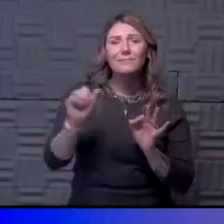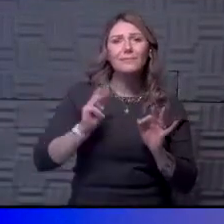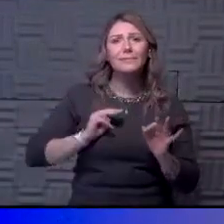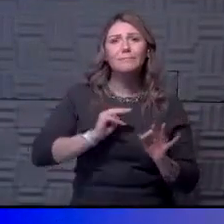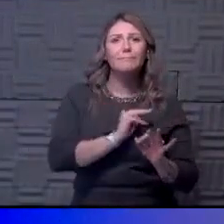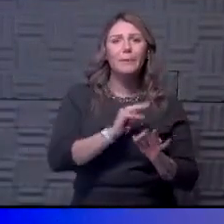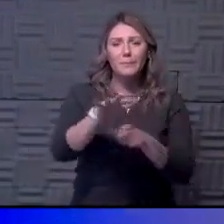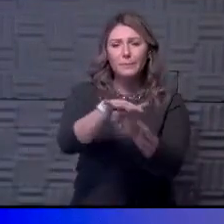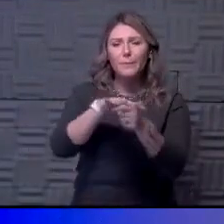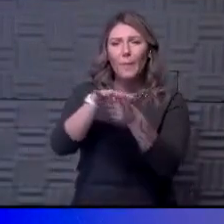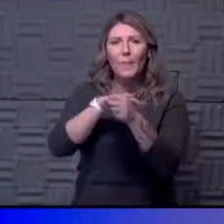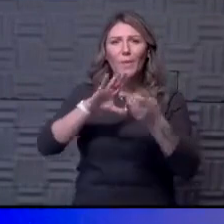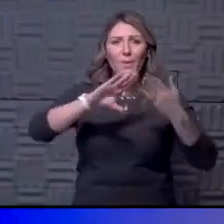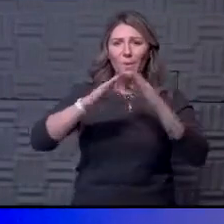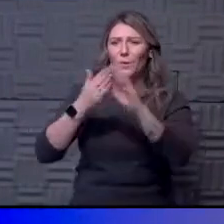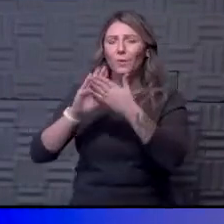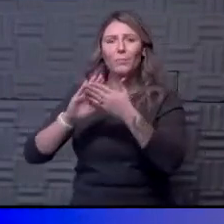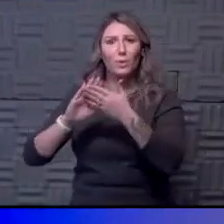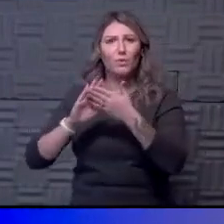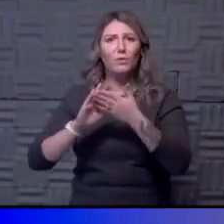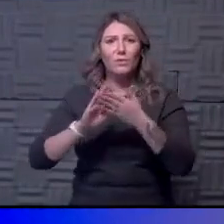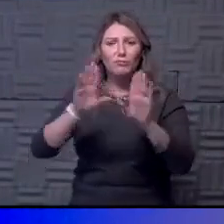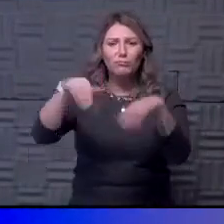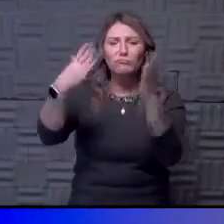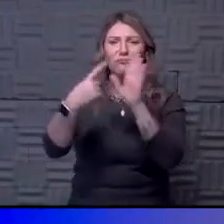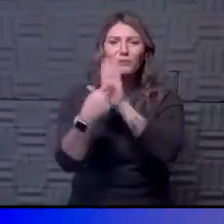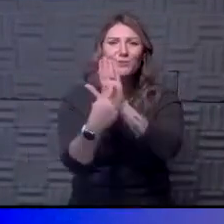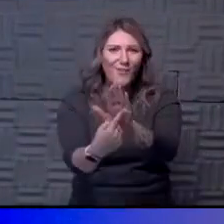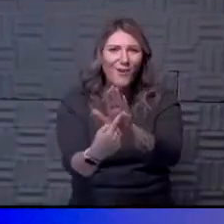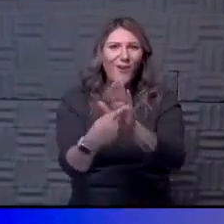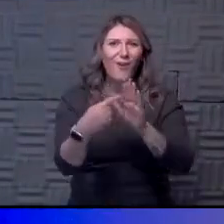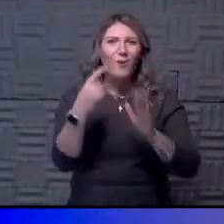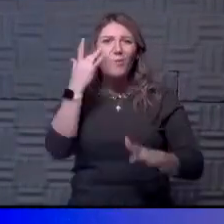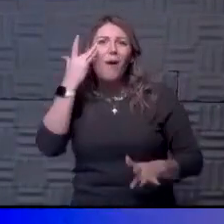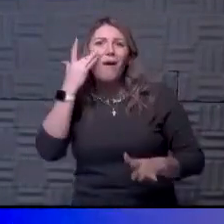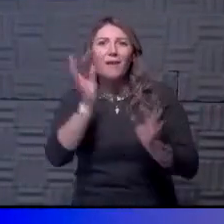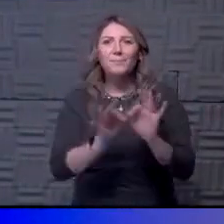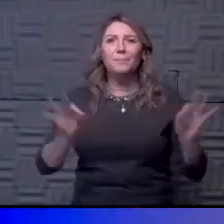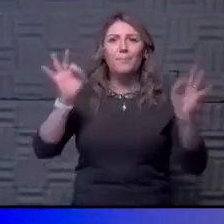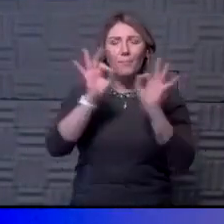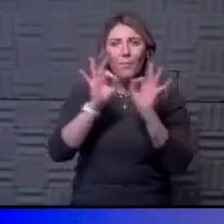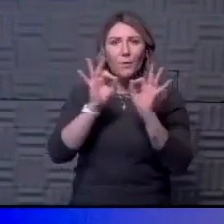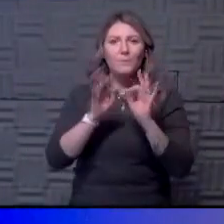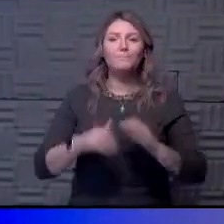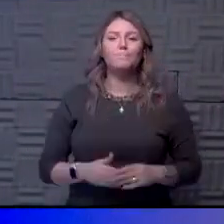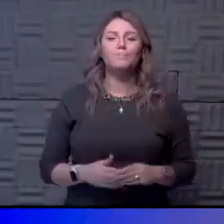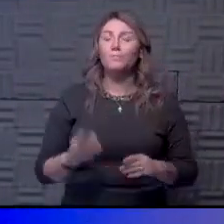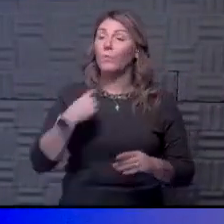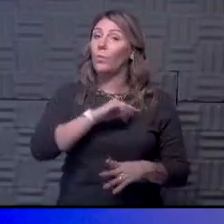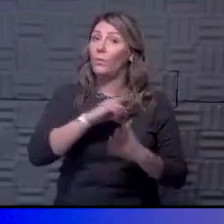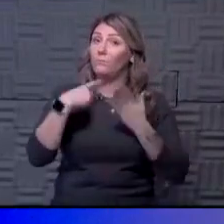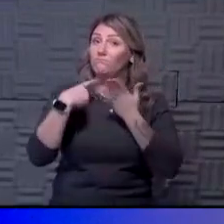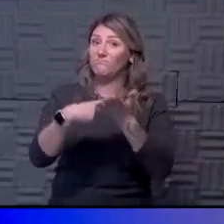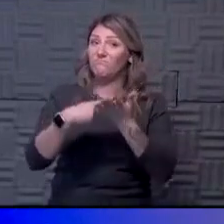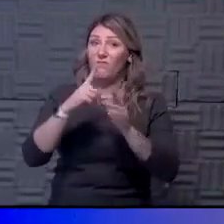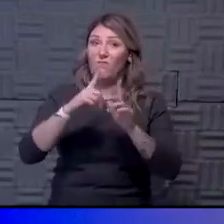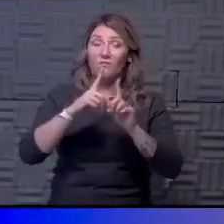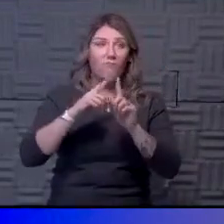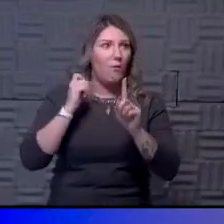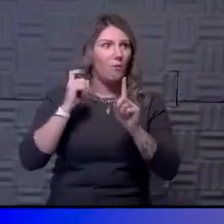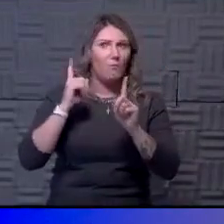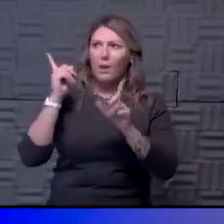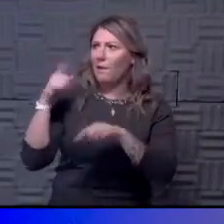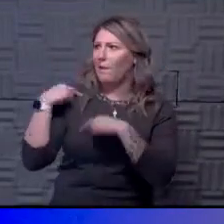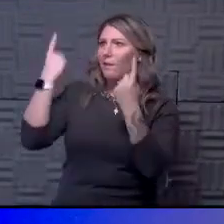of their local community to present that message to them as well. I mean, we've talked about that from the beginning, from